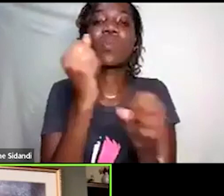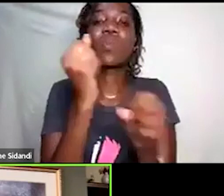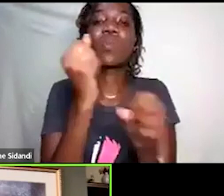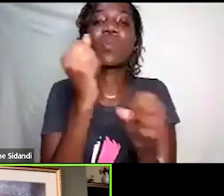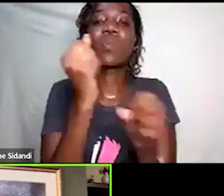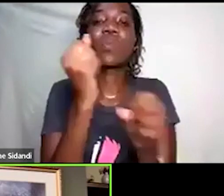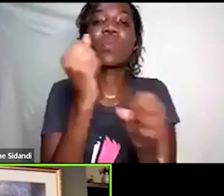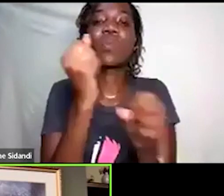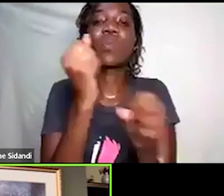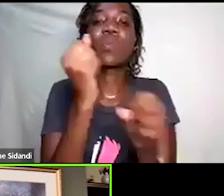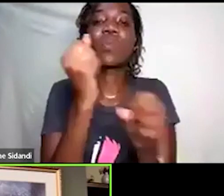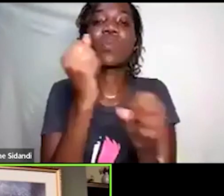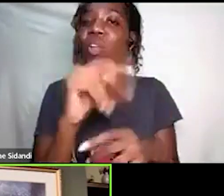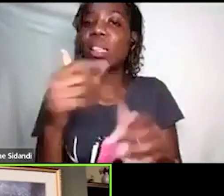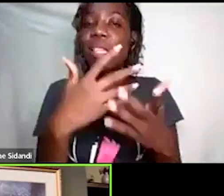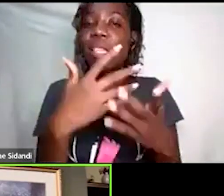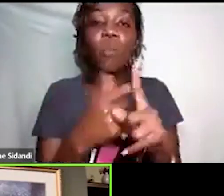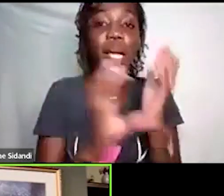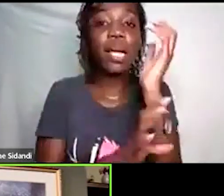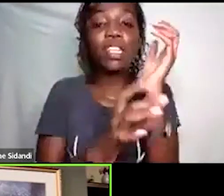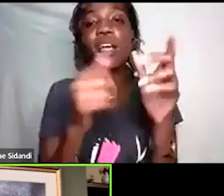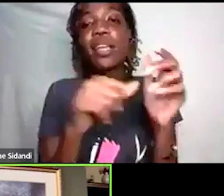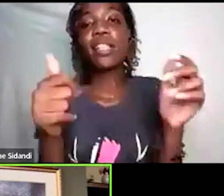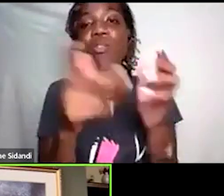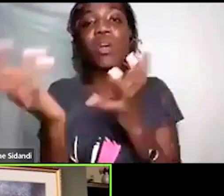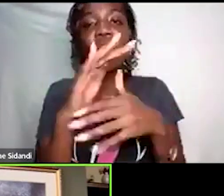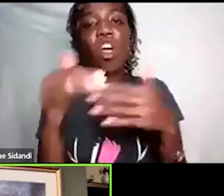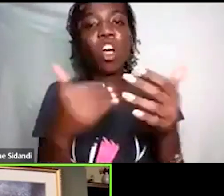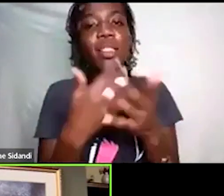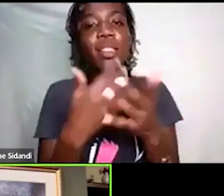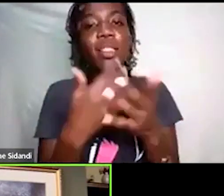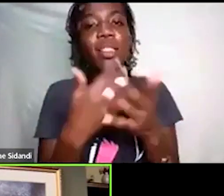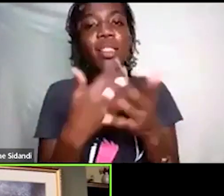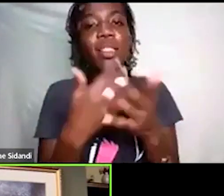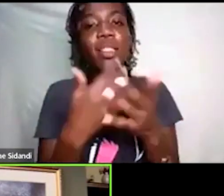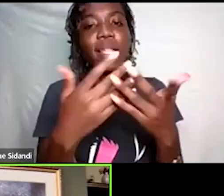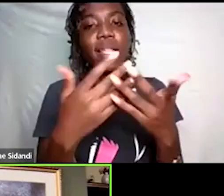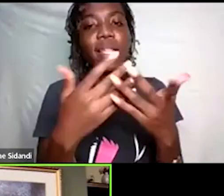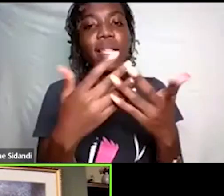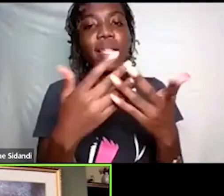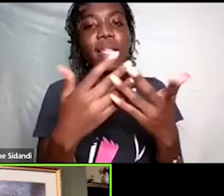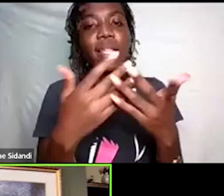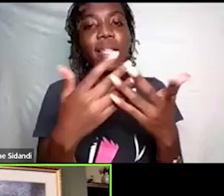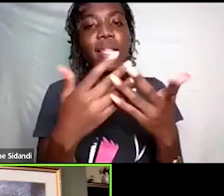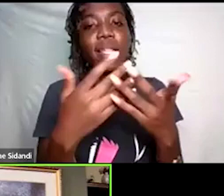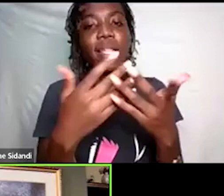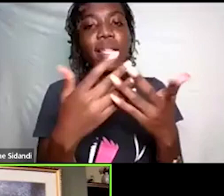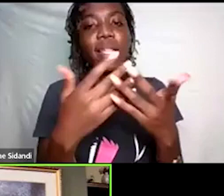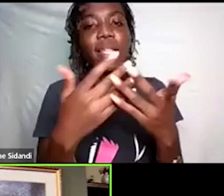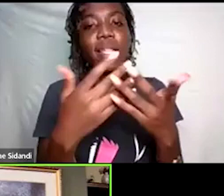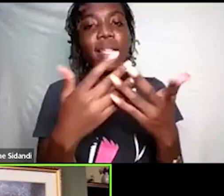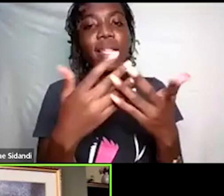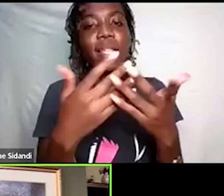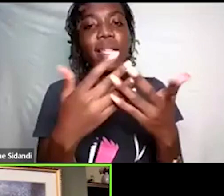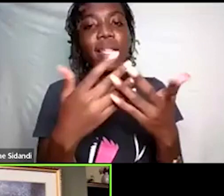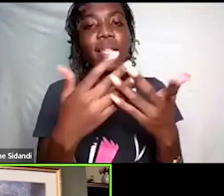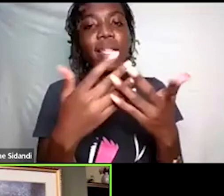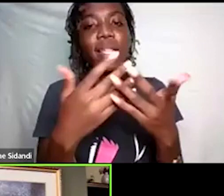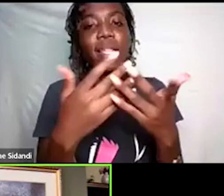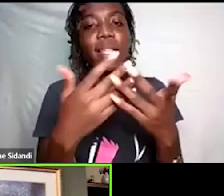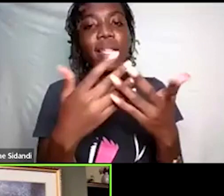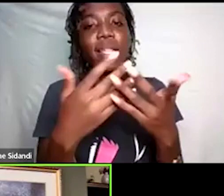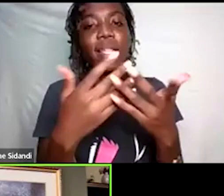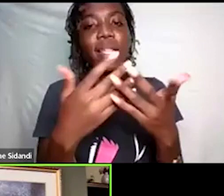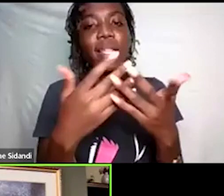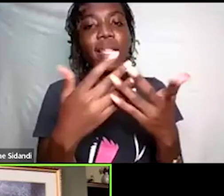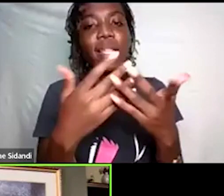You cannot carry all your baggage to every country every time. It'll be too heavy. So family place drama is